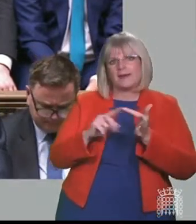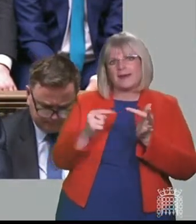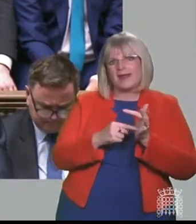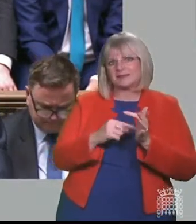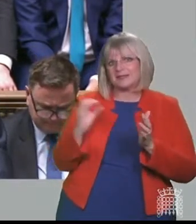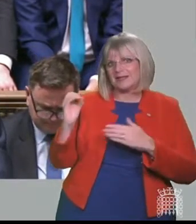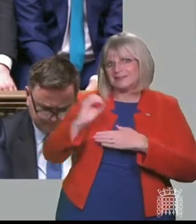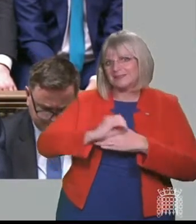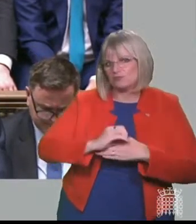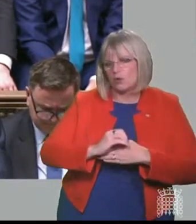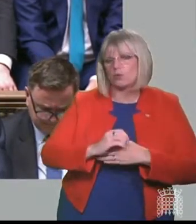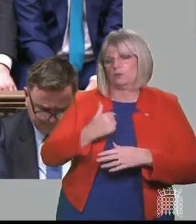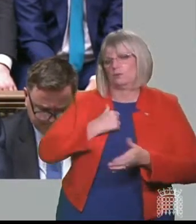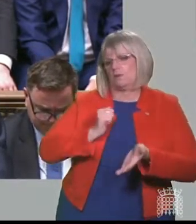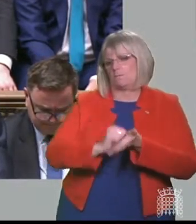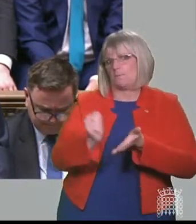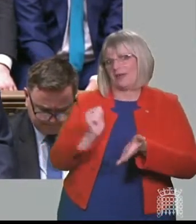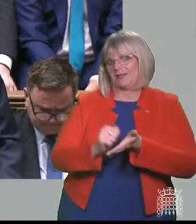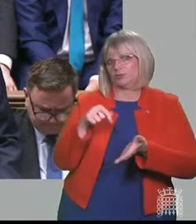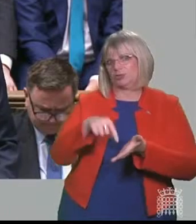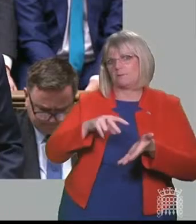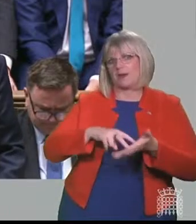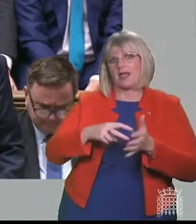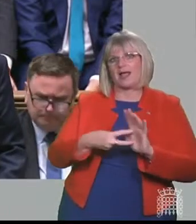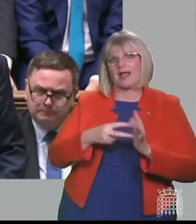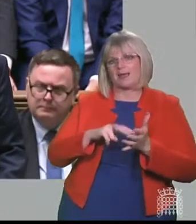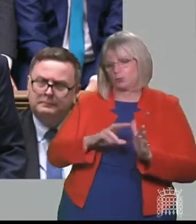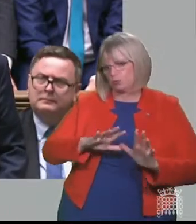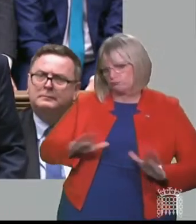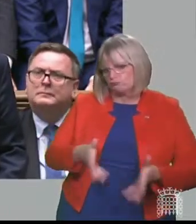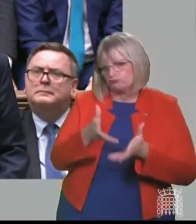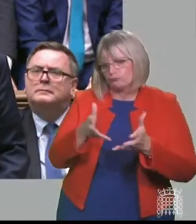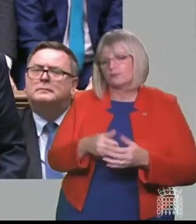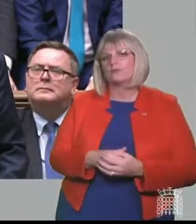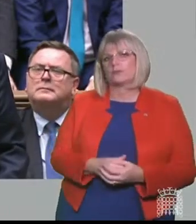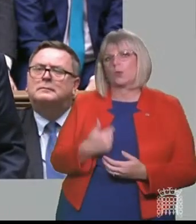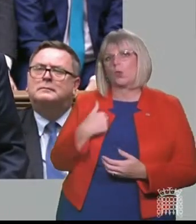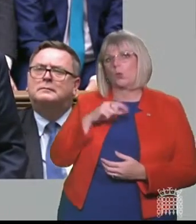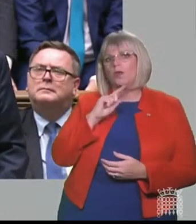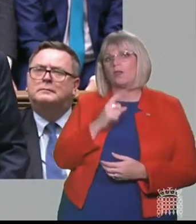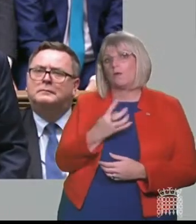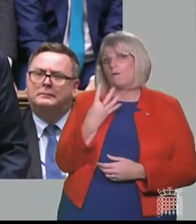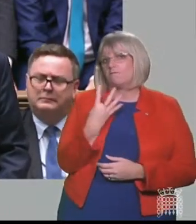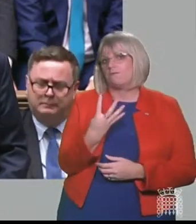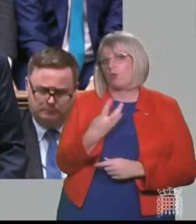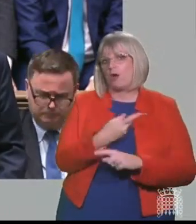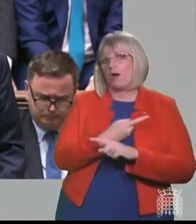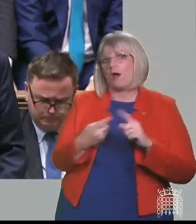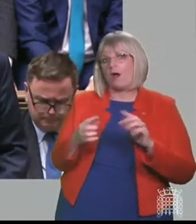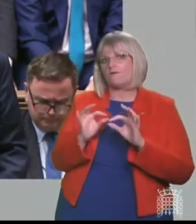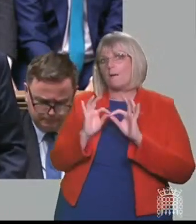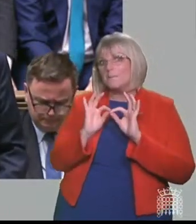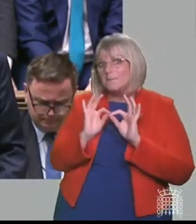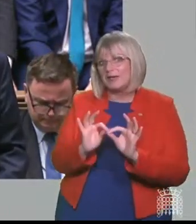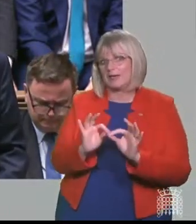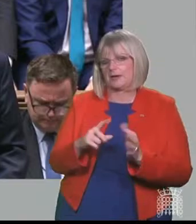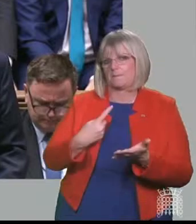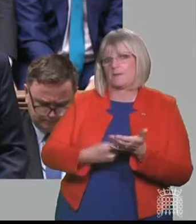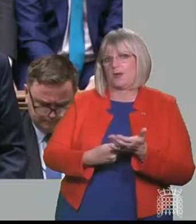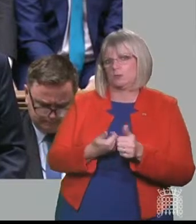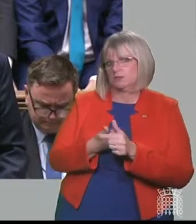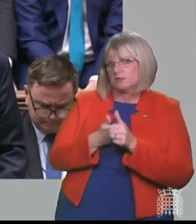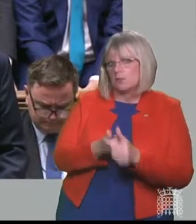those plans. I confirm that we'll make available £4.5 billion of support over the 5 years